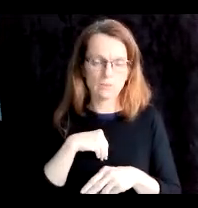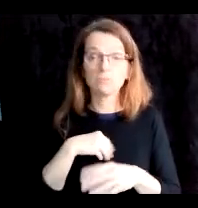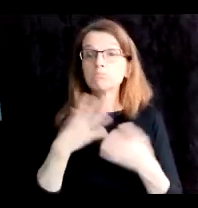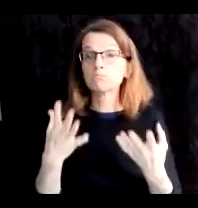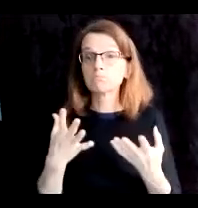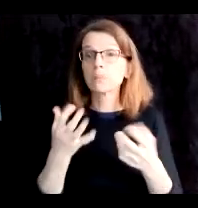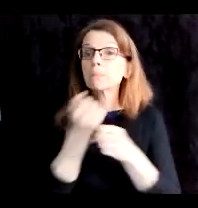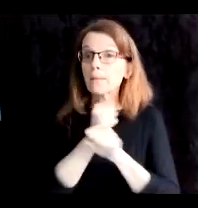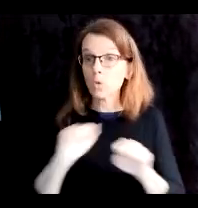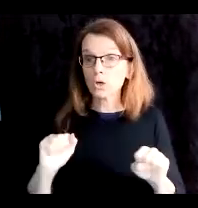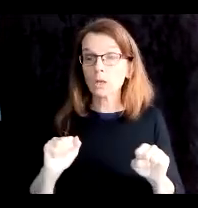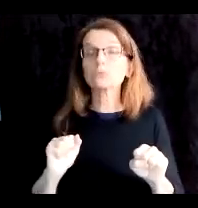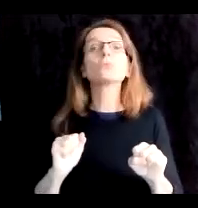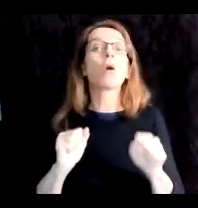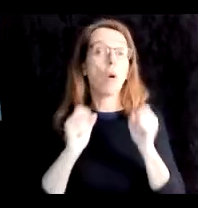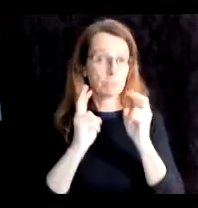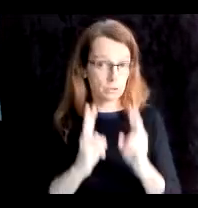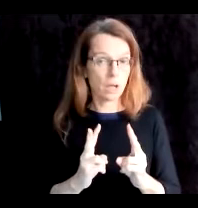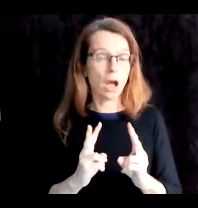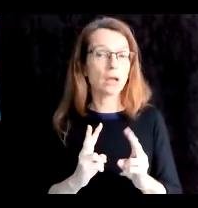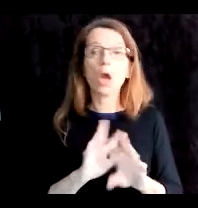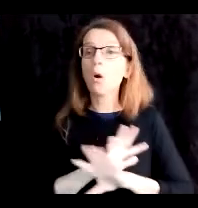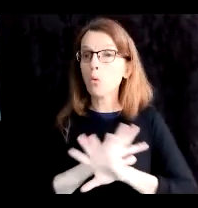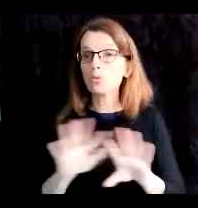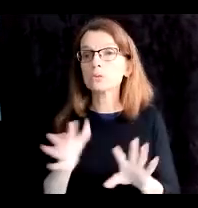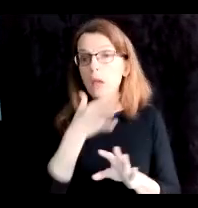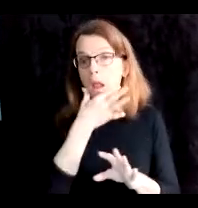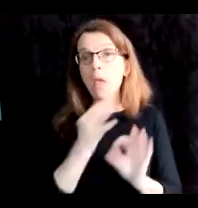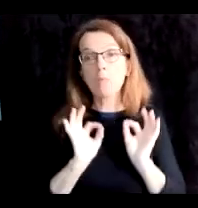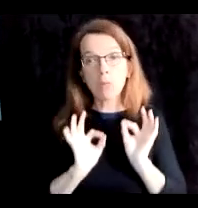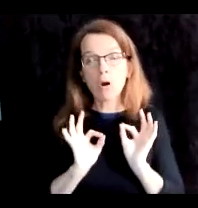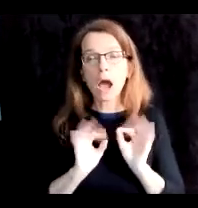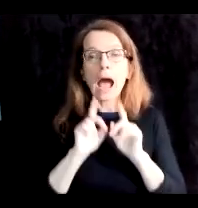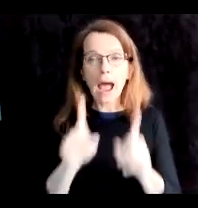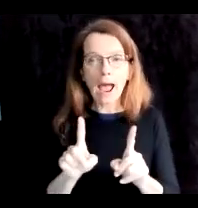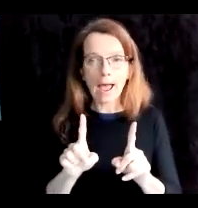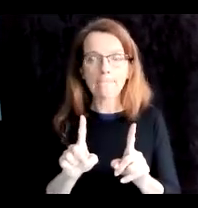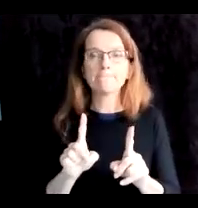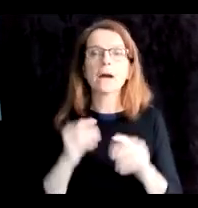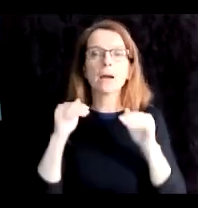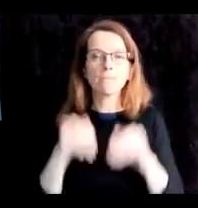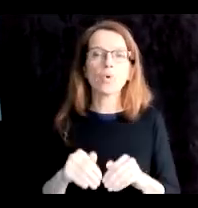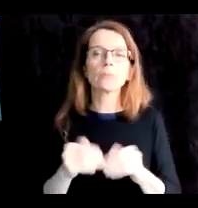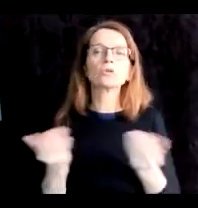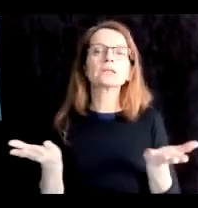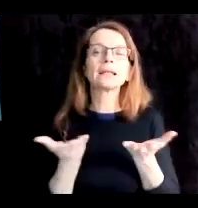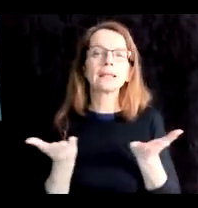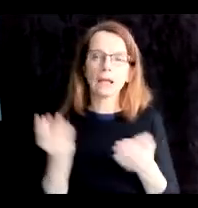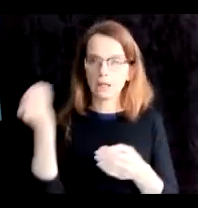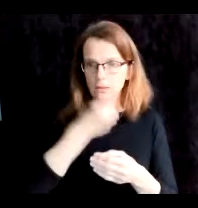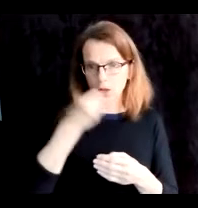live otherwise in a good world. We just need to get some knowledge, to acquire some knowledge and skills for that. But today we